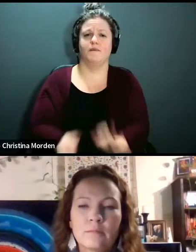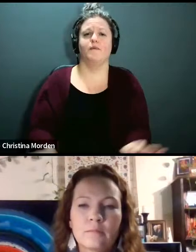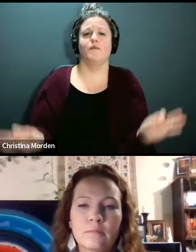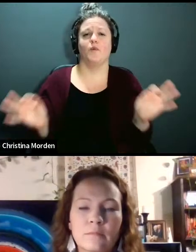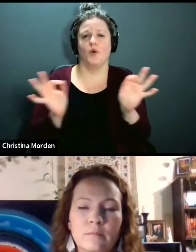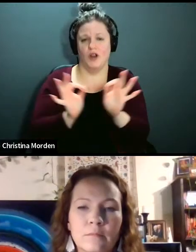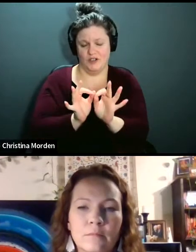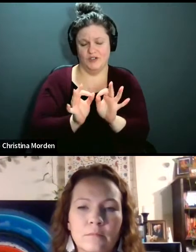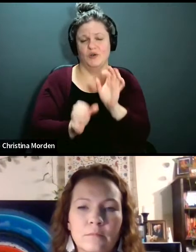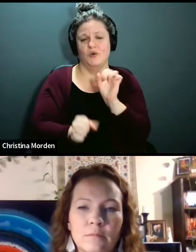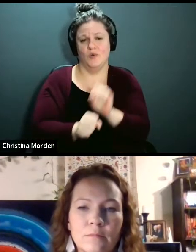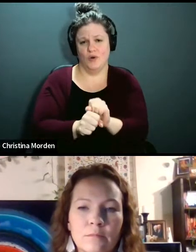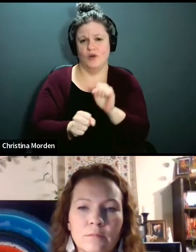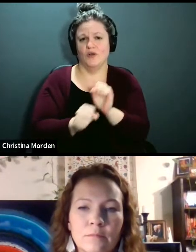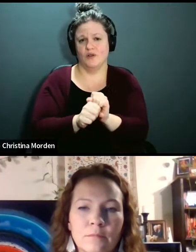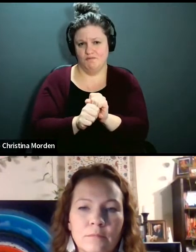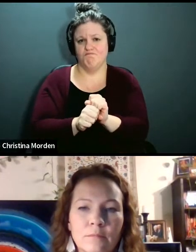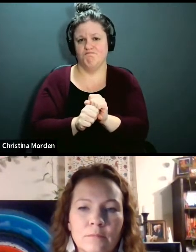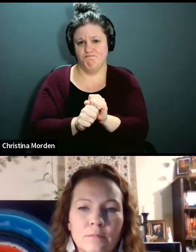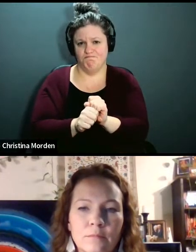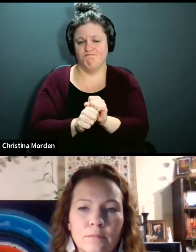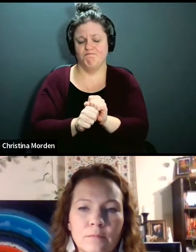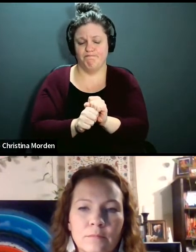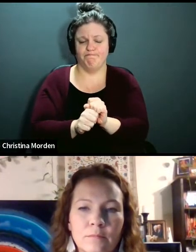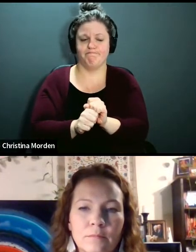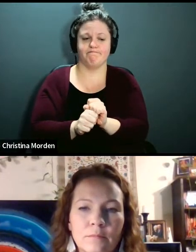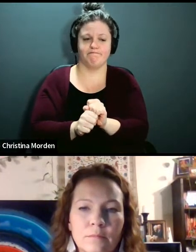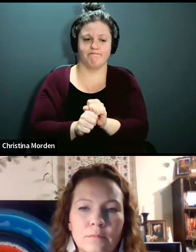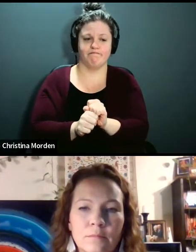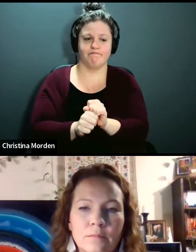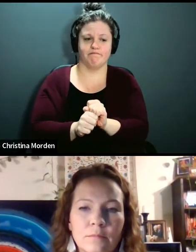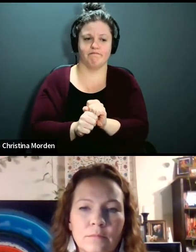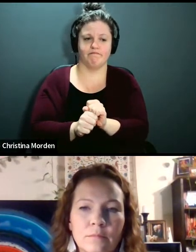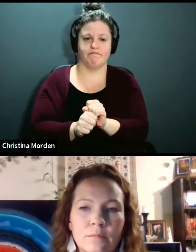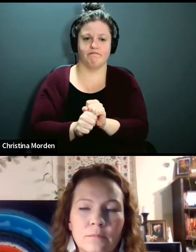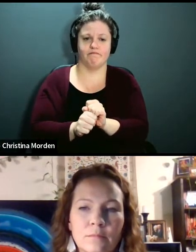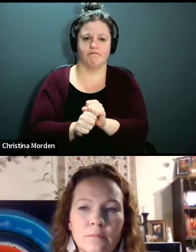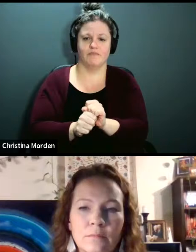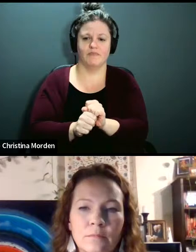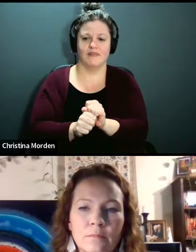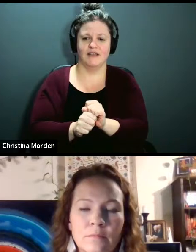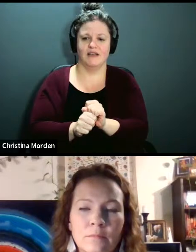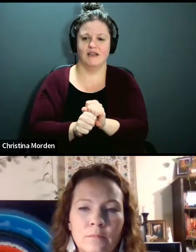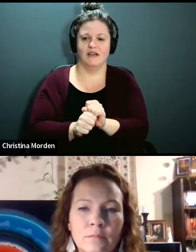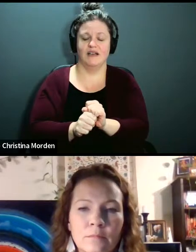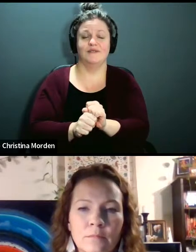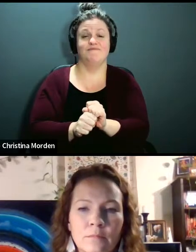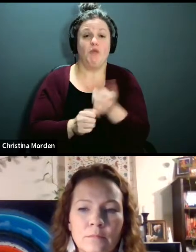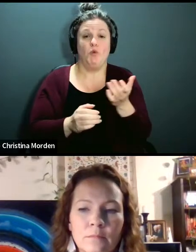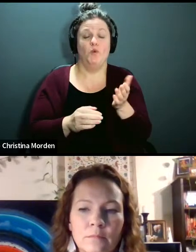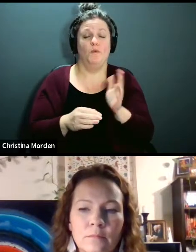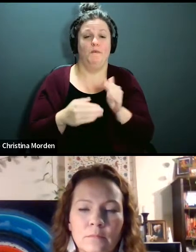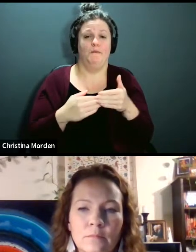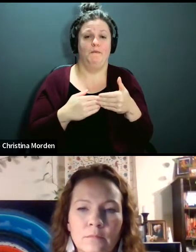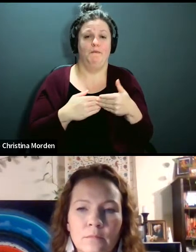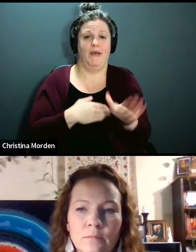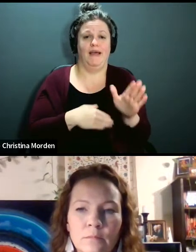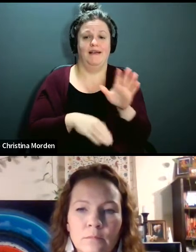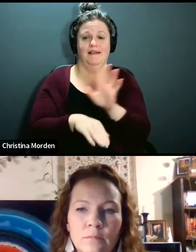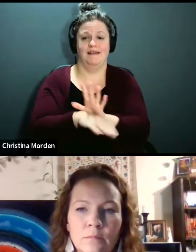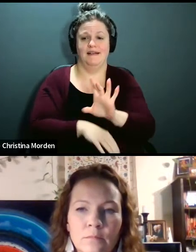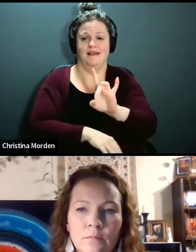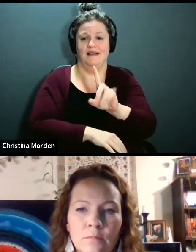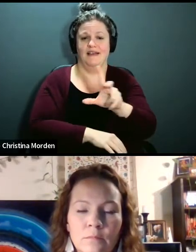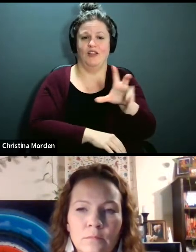and and consequential um but we're we're near we're a little over time here so I'm just gonna do